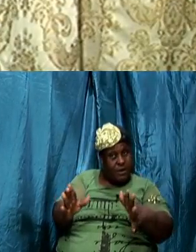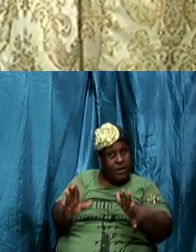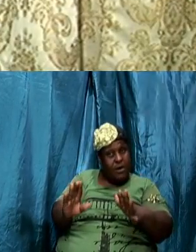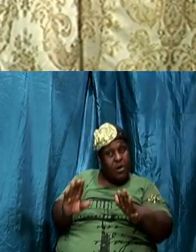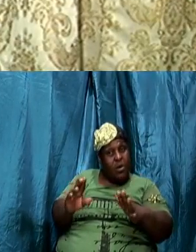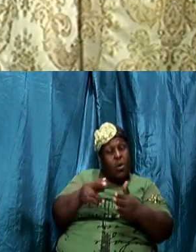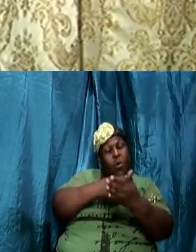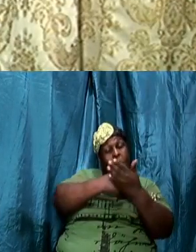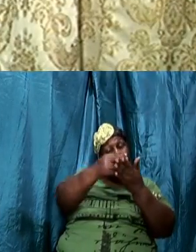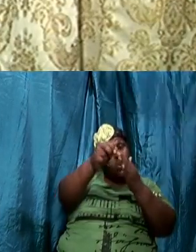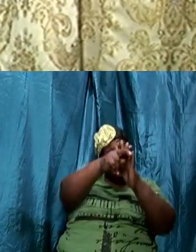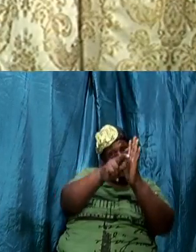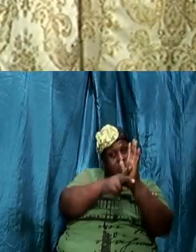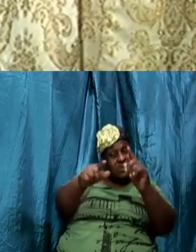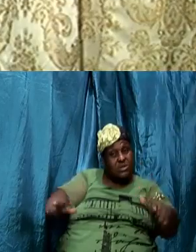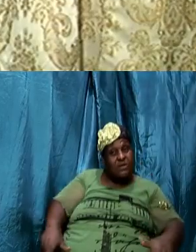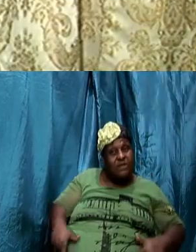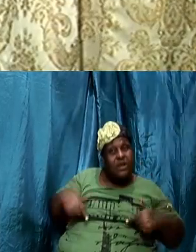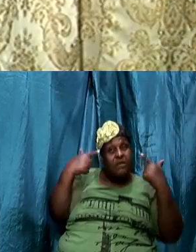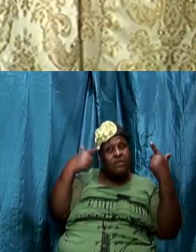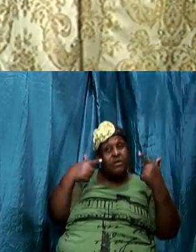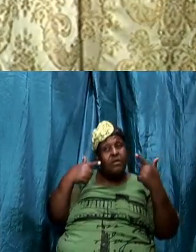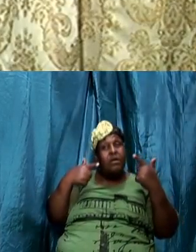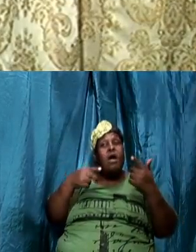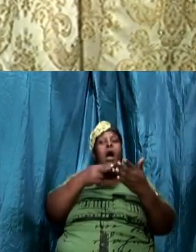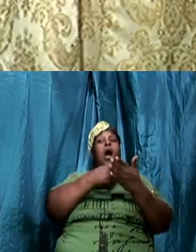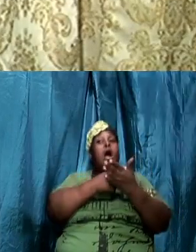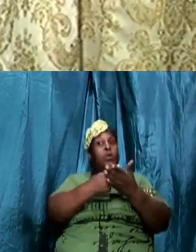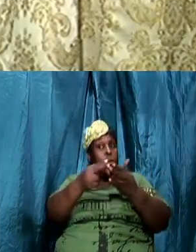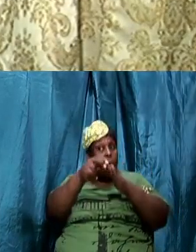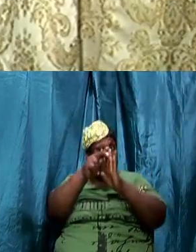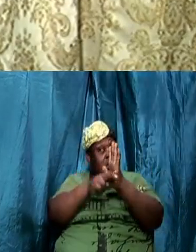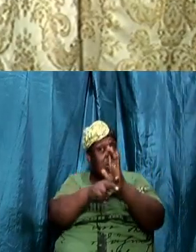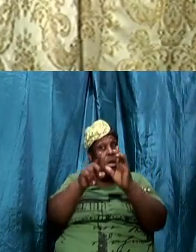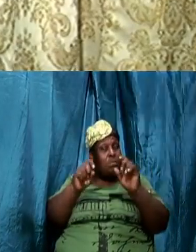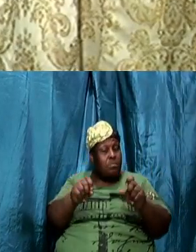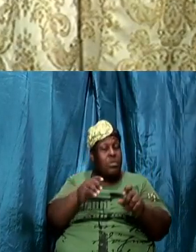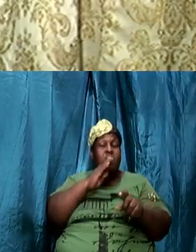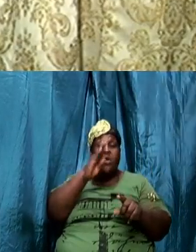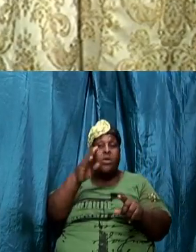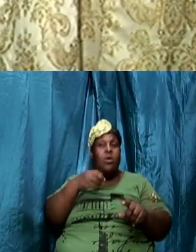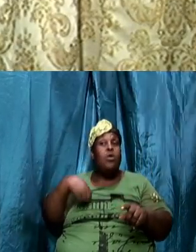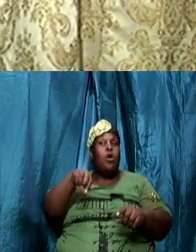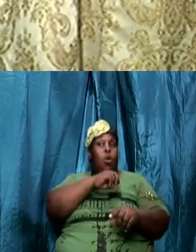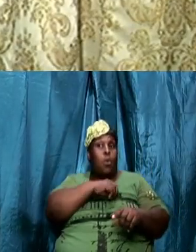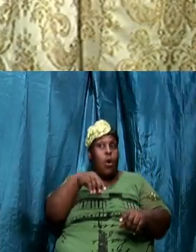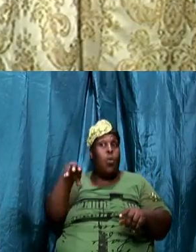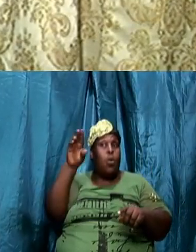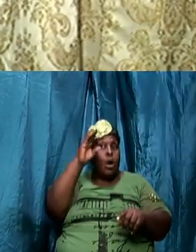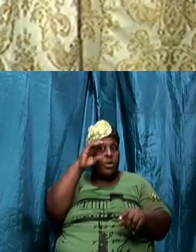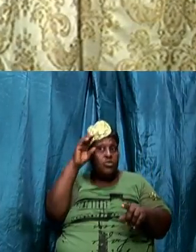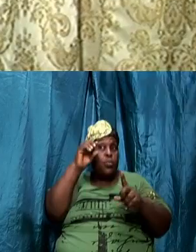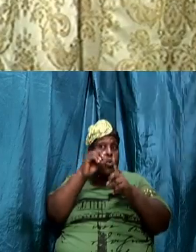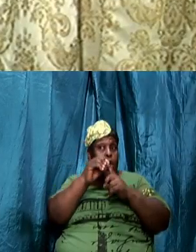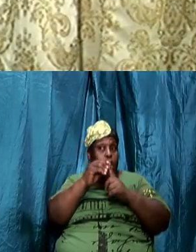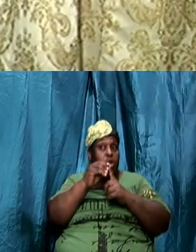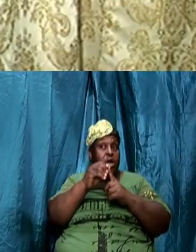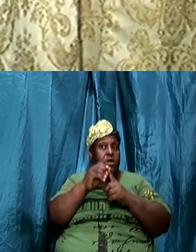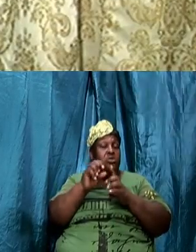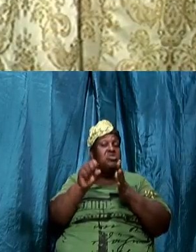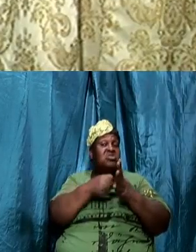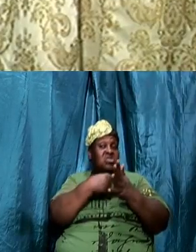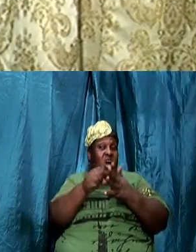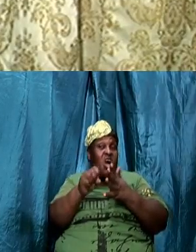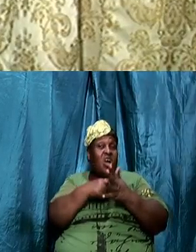of holiness of living. And he said holiness must be our watchword and our song. And he gives us the